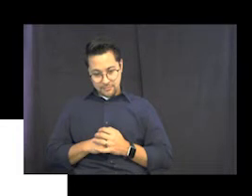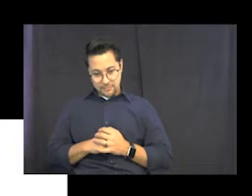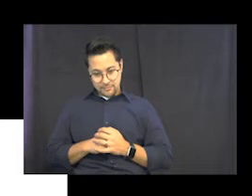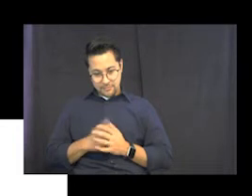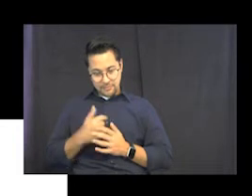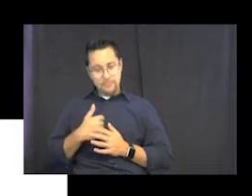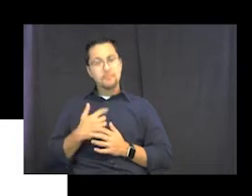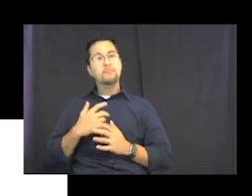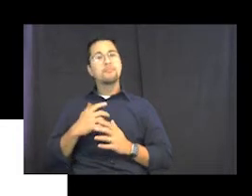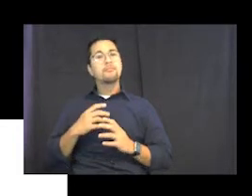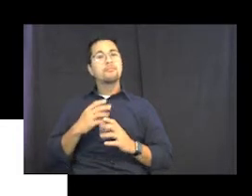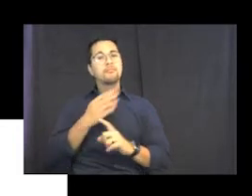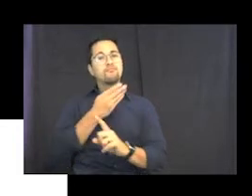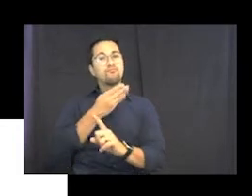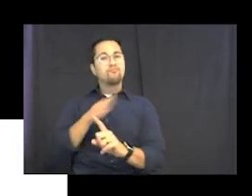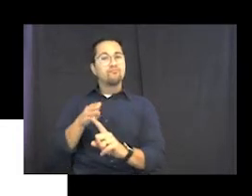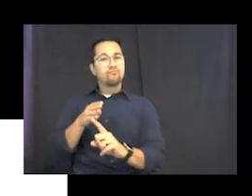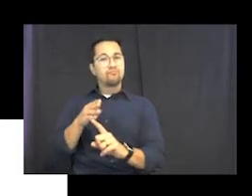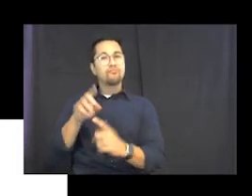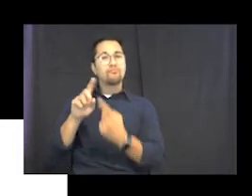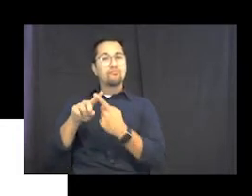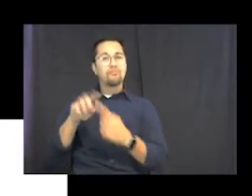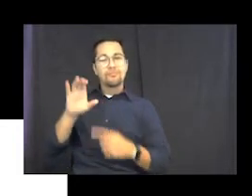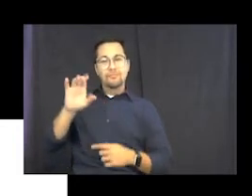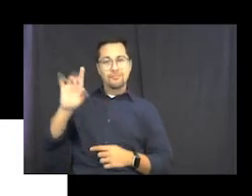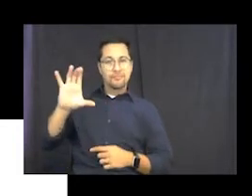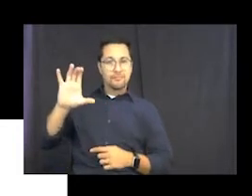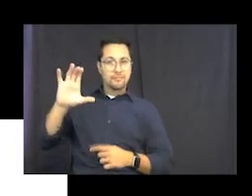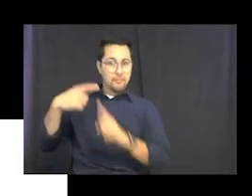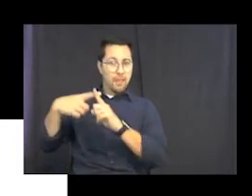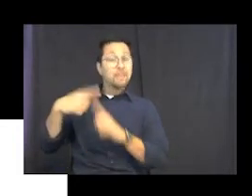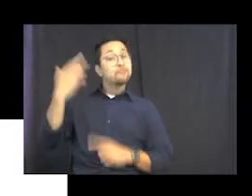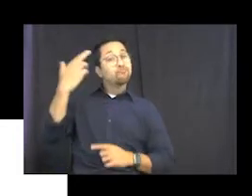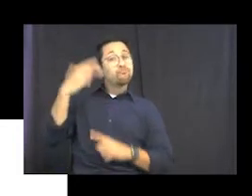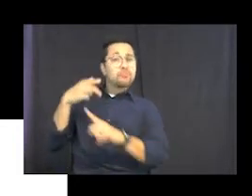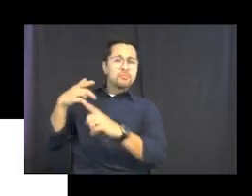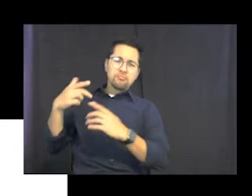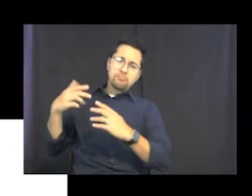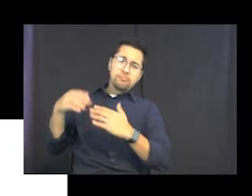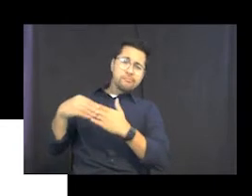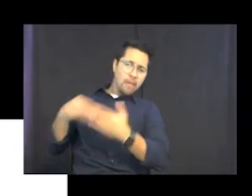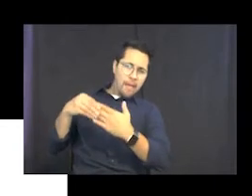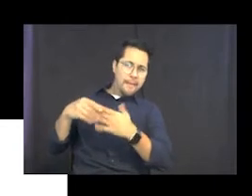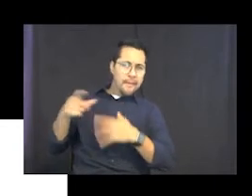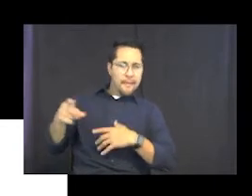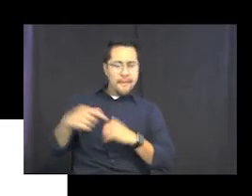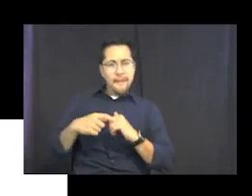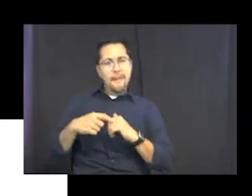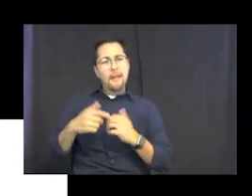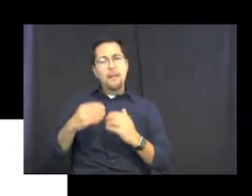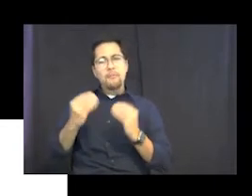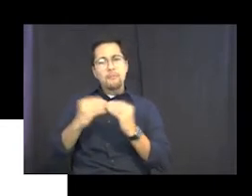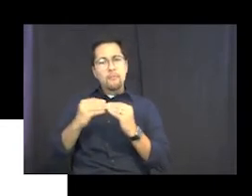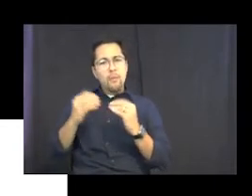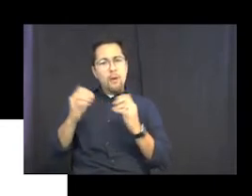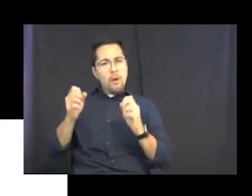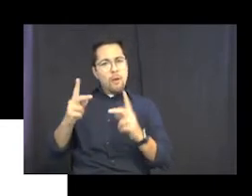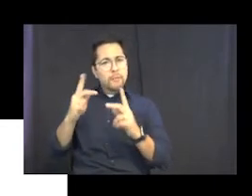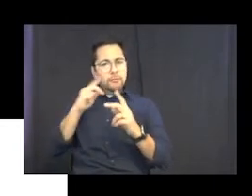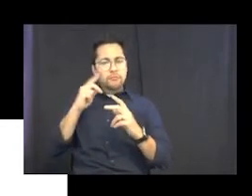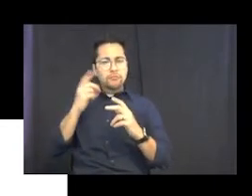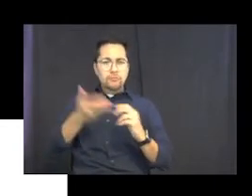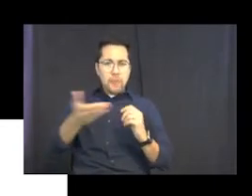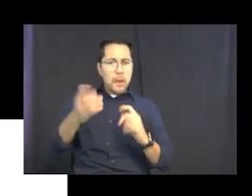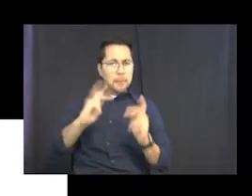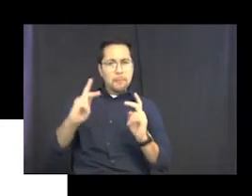CDC Plus because it's more flexible more choices to hire people for